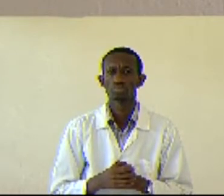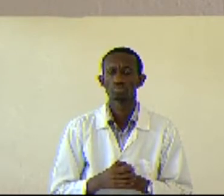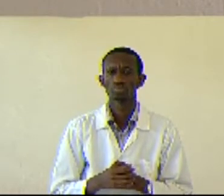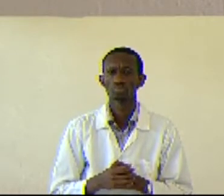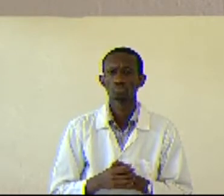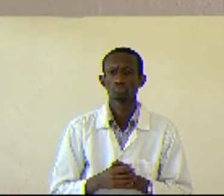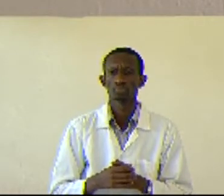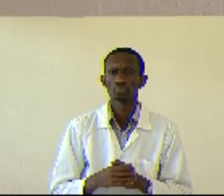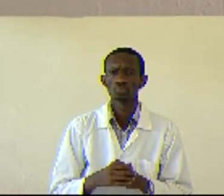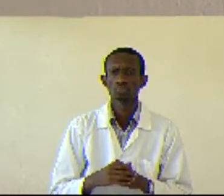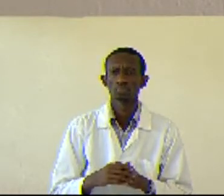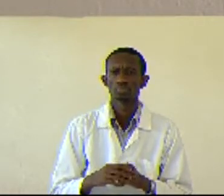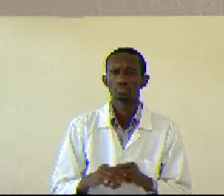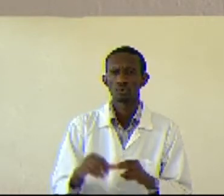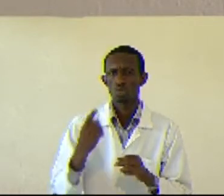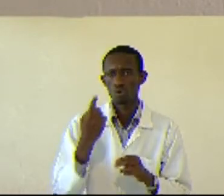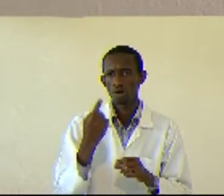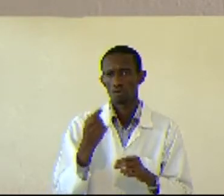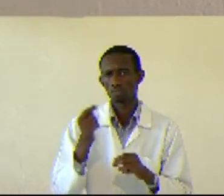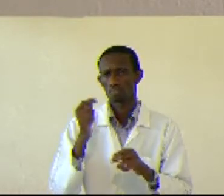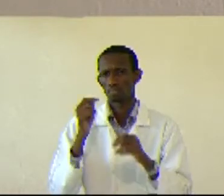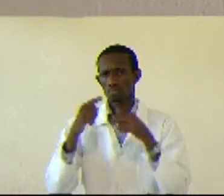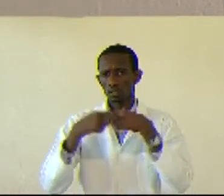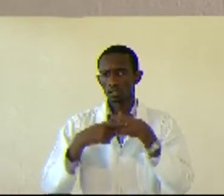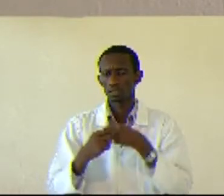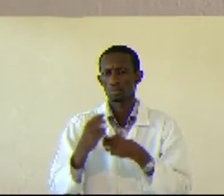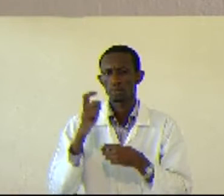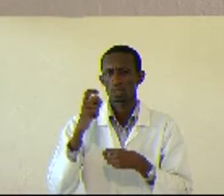x squared dx. 2